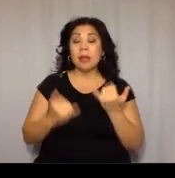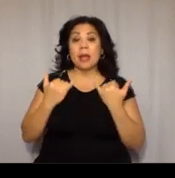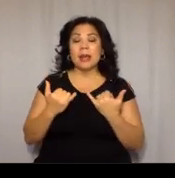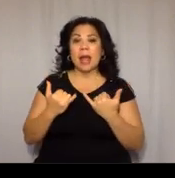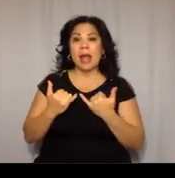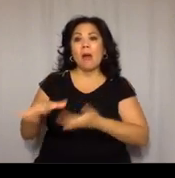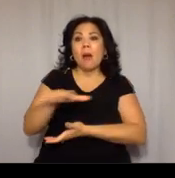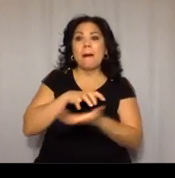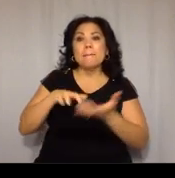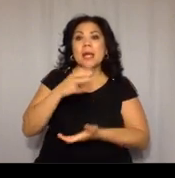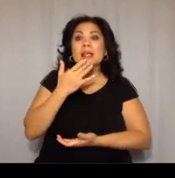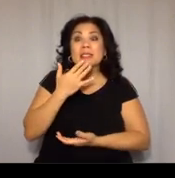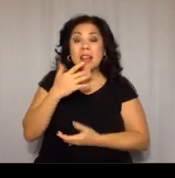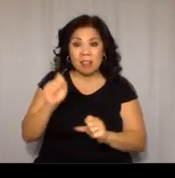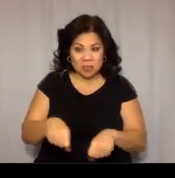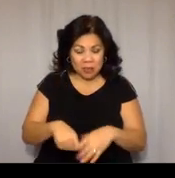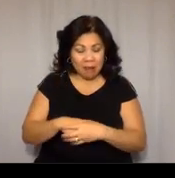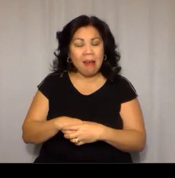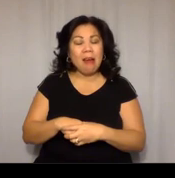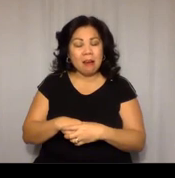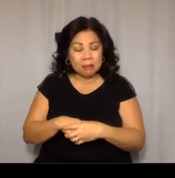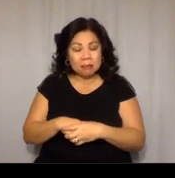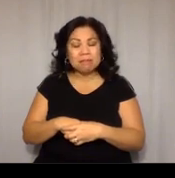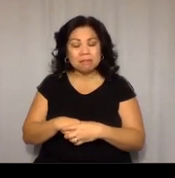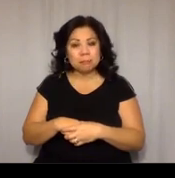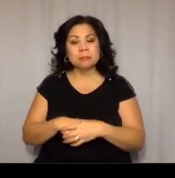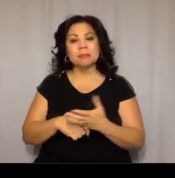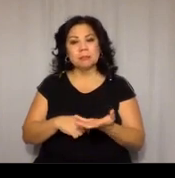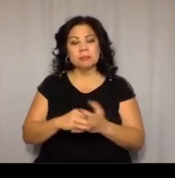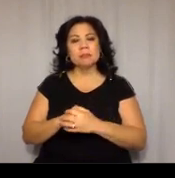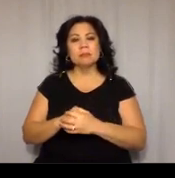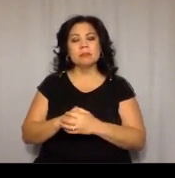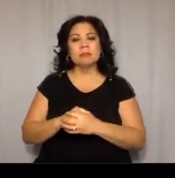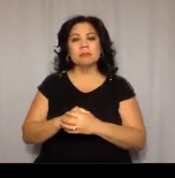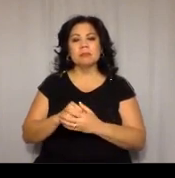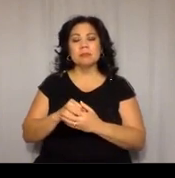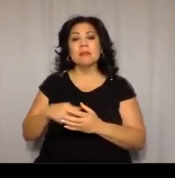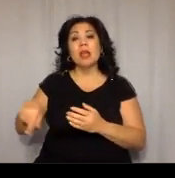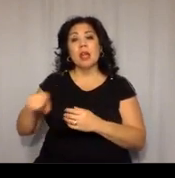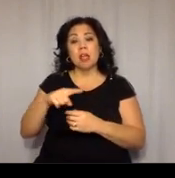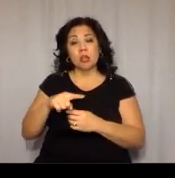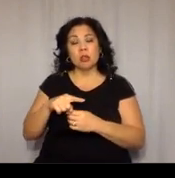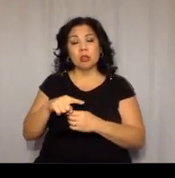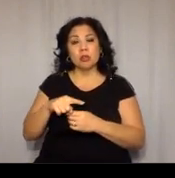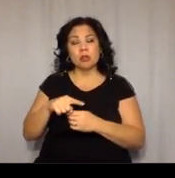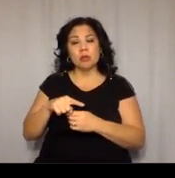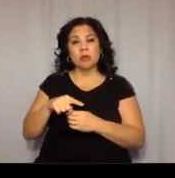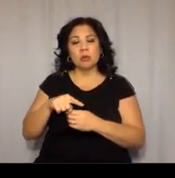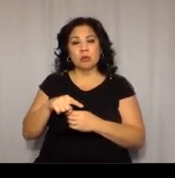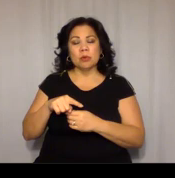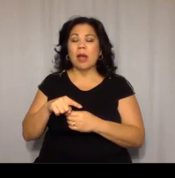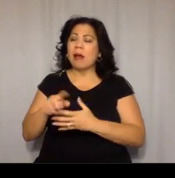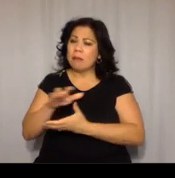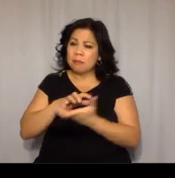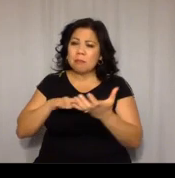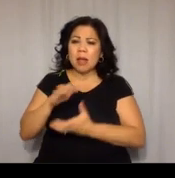mix colors to actually paint on here. So, Miles students have been doing a fair amount of color mixing this year